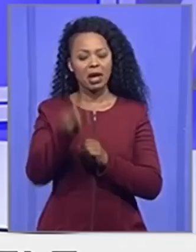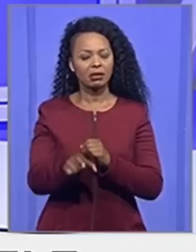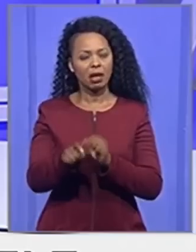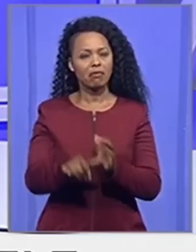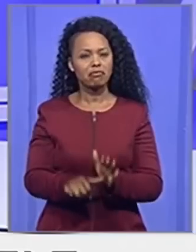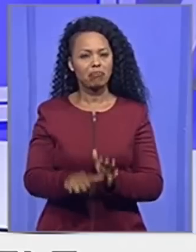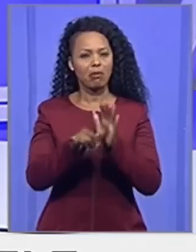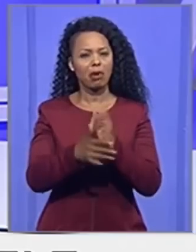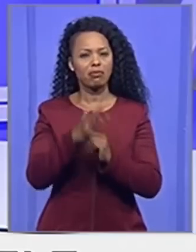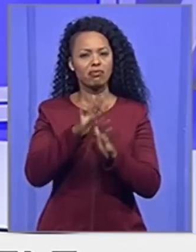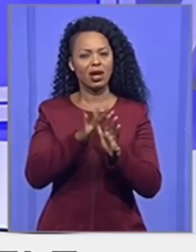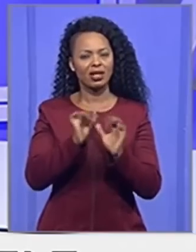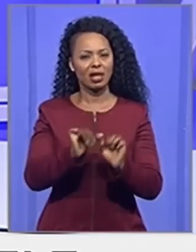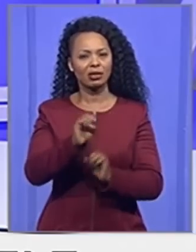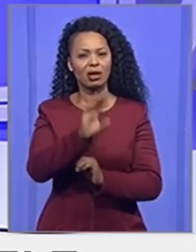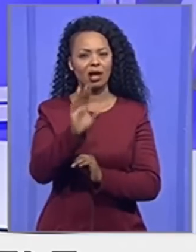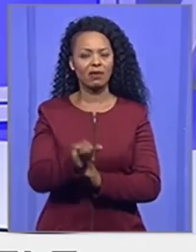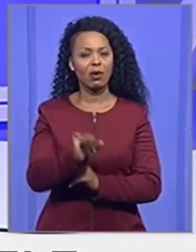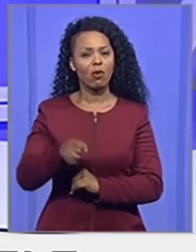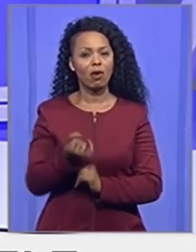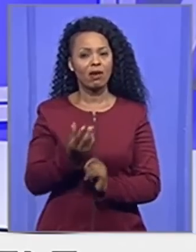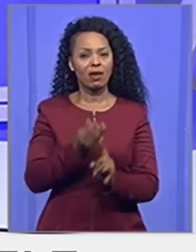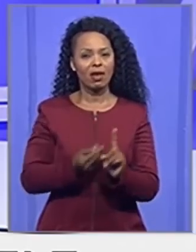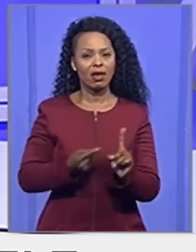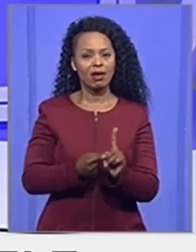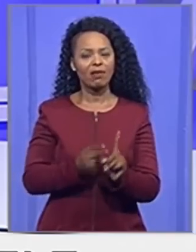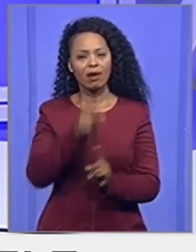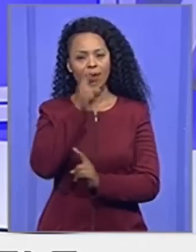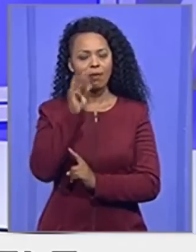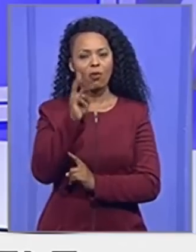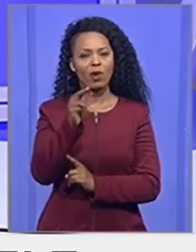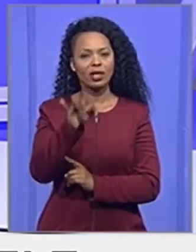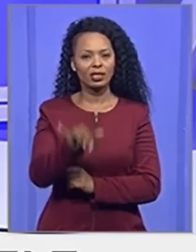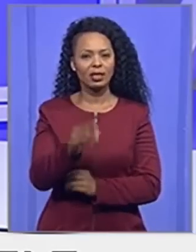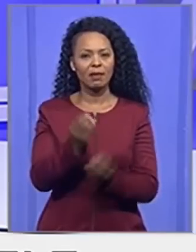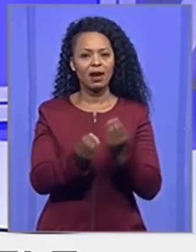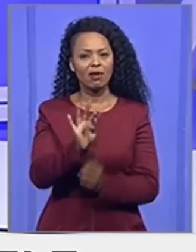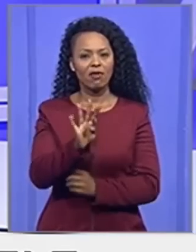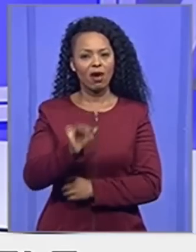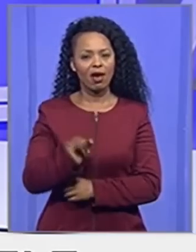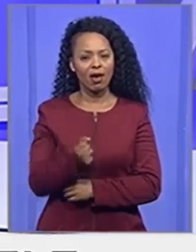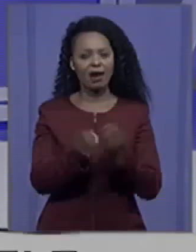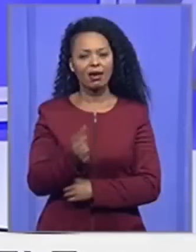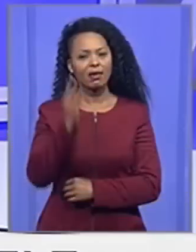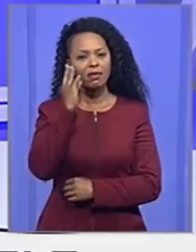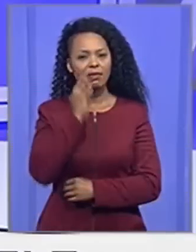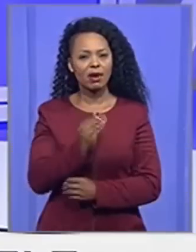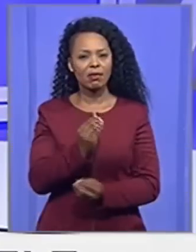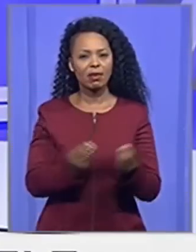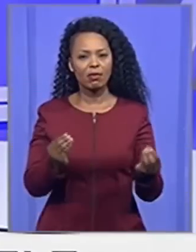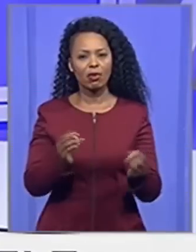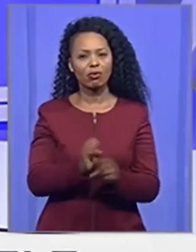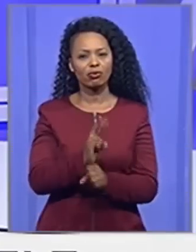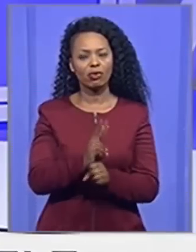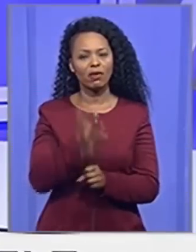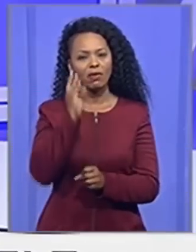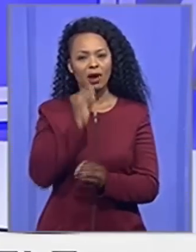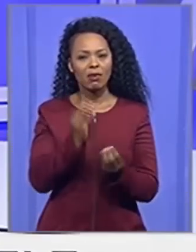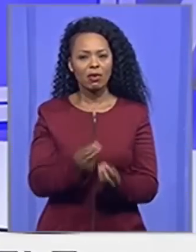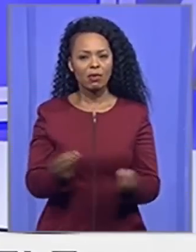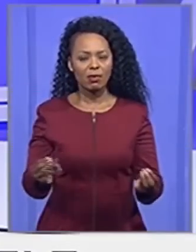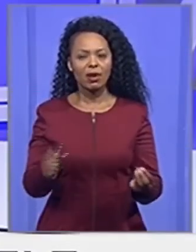Borwa. Ackerman o tlogela mohumagadi wa gagwe Wendy, bana ba bane le ditlogolo tše 12 le ditlogolwana